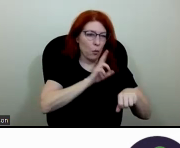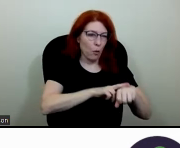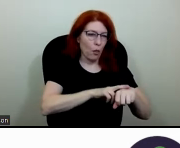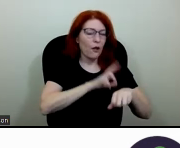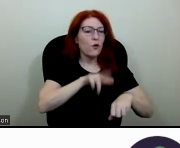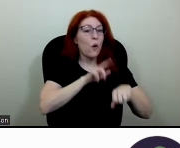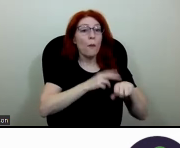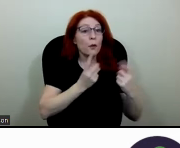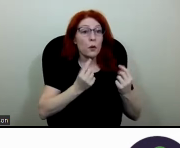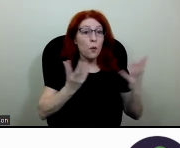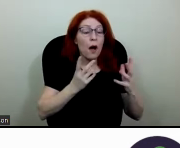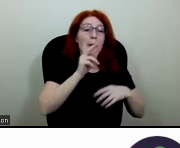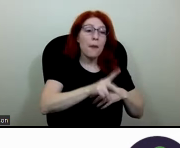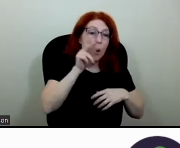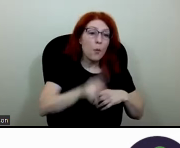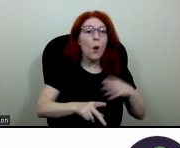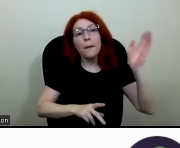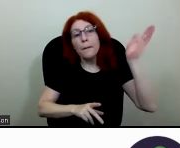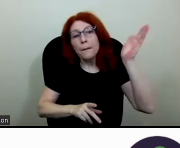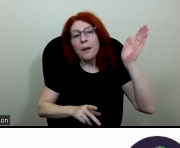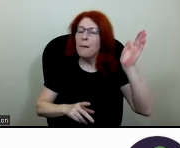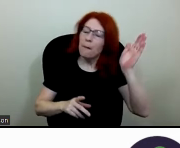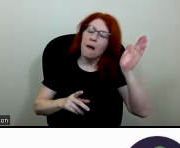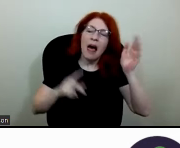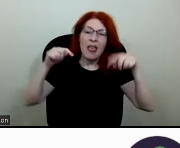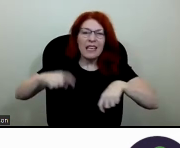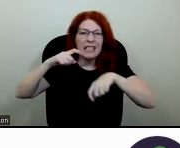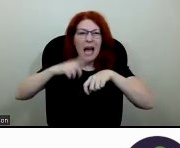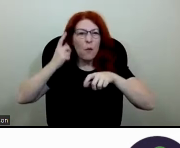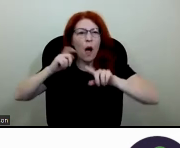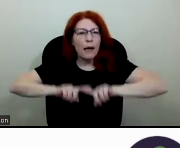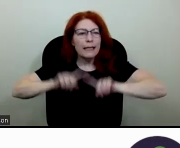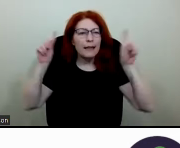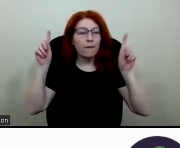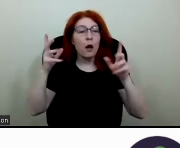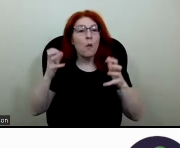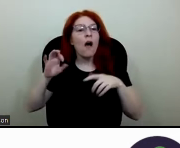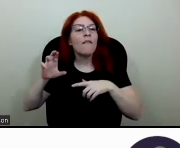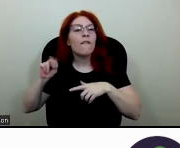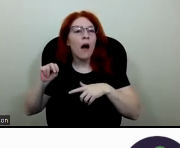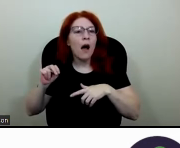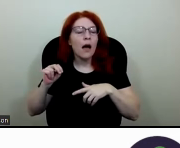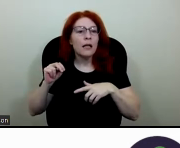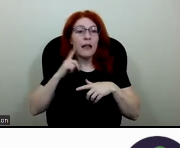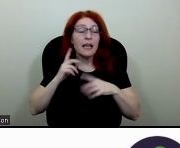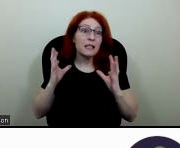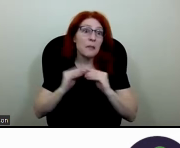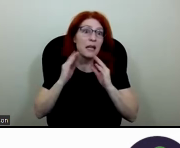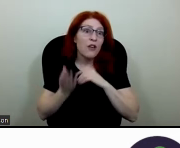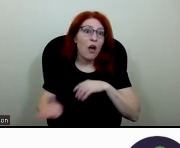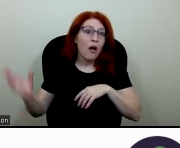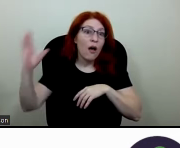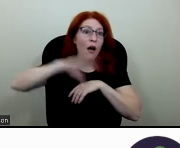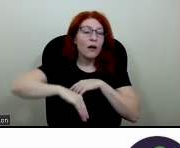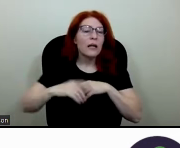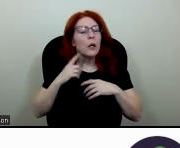our PowerPoint presentation, but we kind of wanted to make something a little fun today because we'll be in meetings all day. So we try